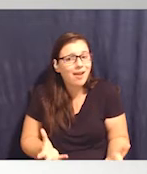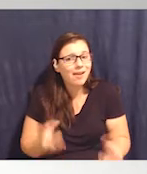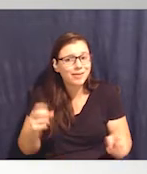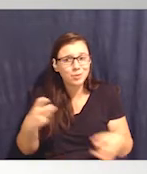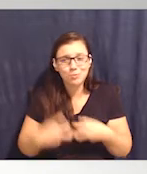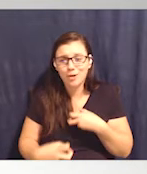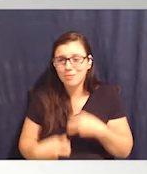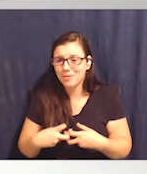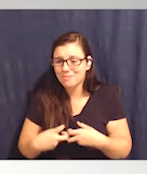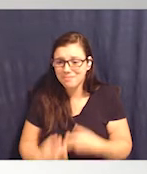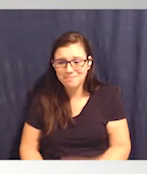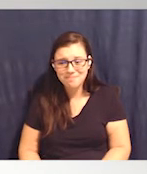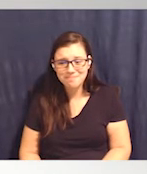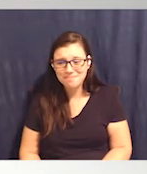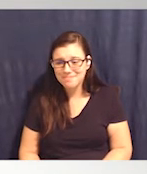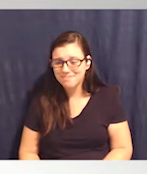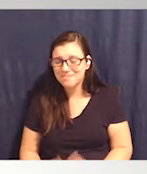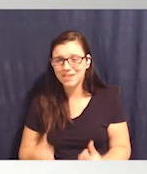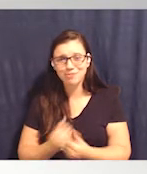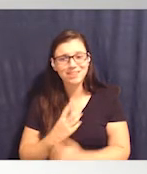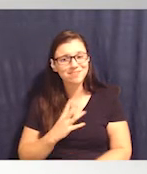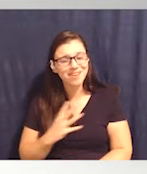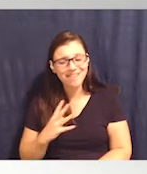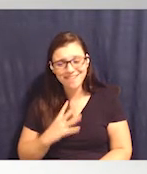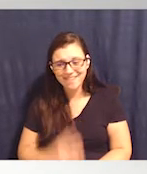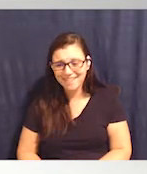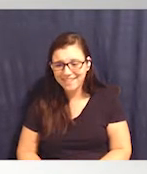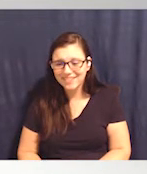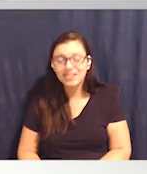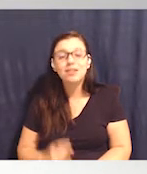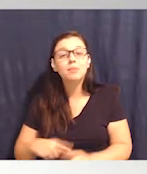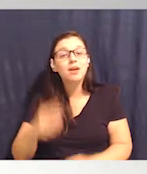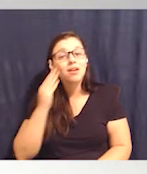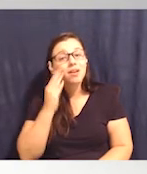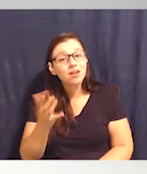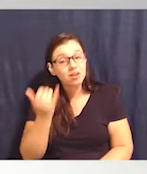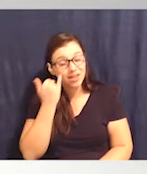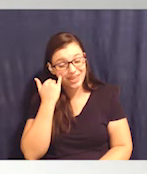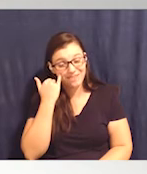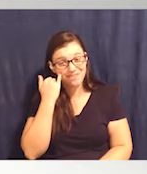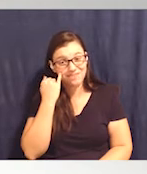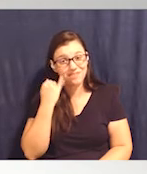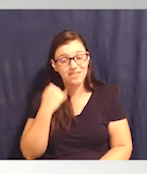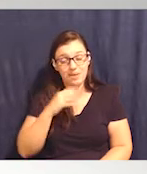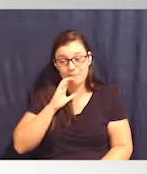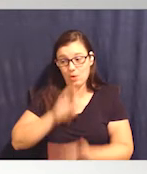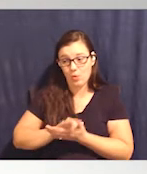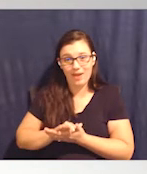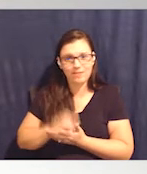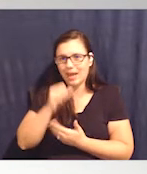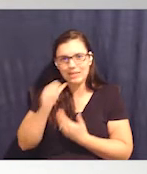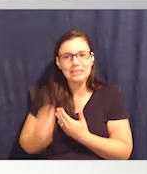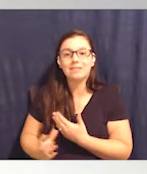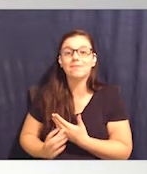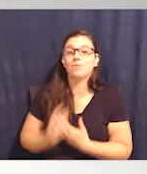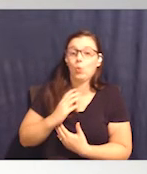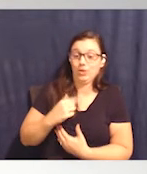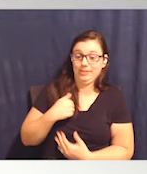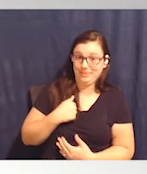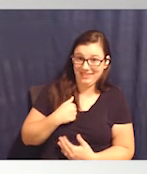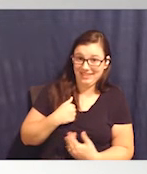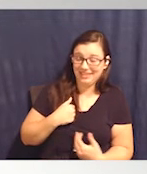It was just fine. But I'm going to tell you, if my wife hadn't forced me to get to that